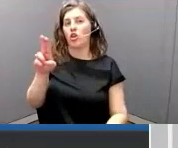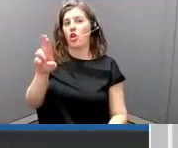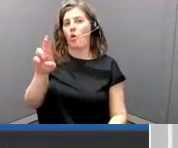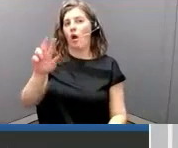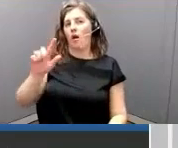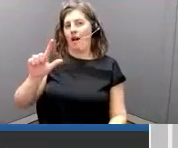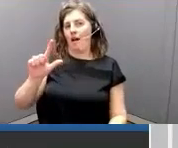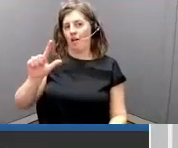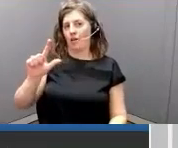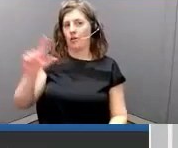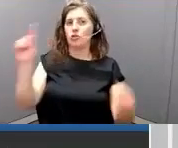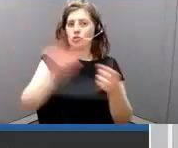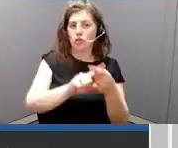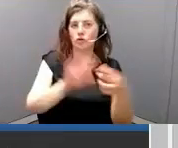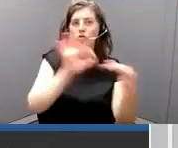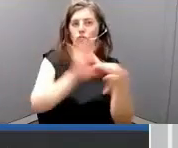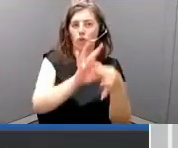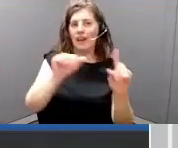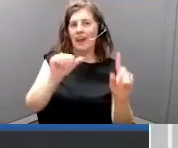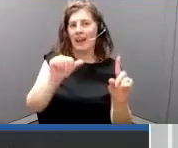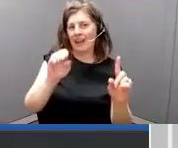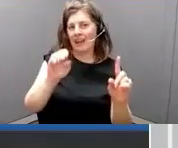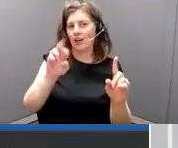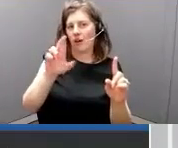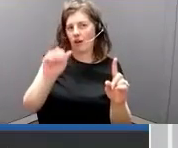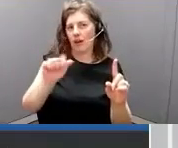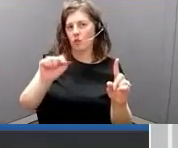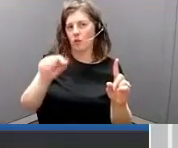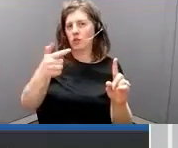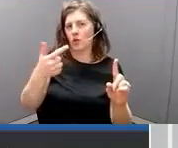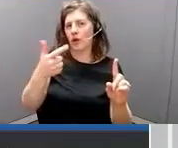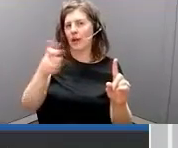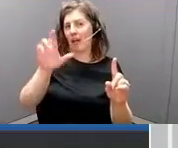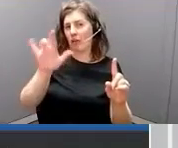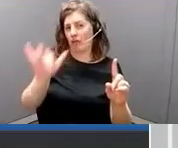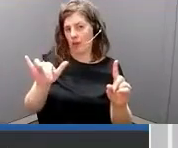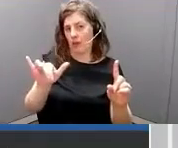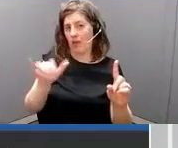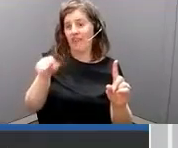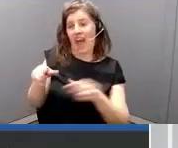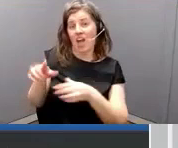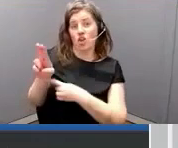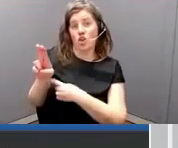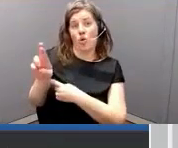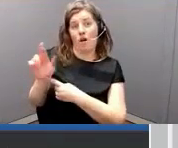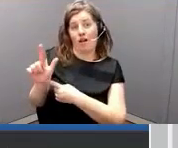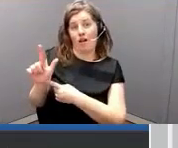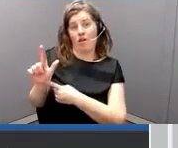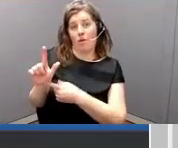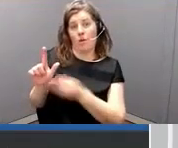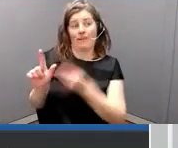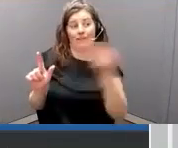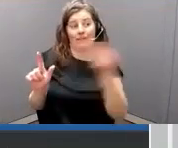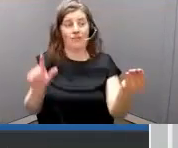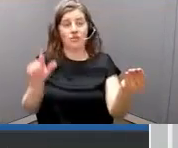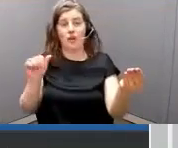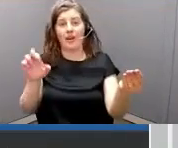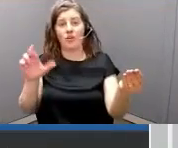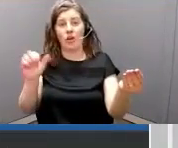URL to the AERA 2021 gallery. We're only going to share that with the AERA